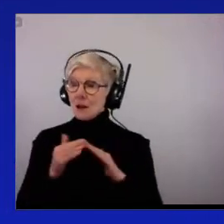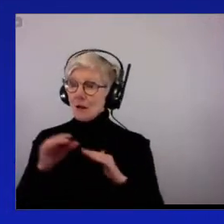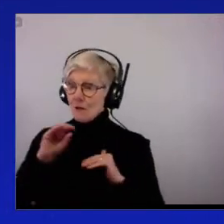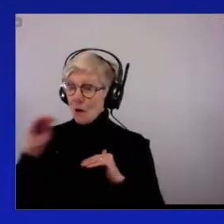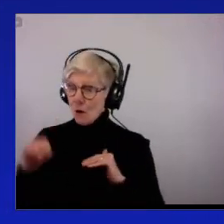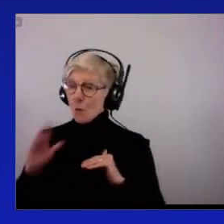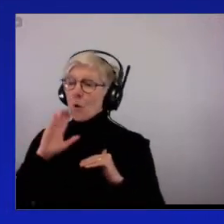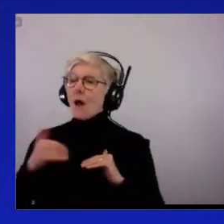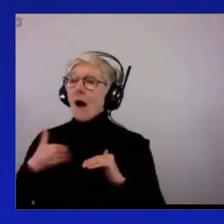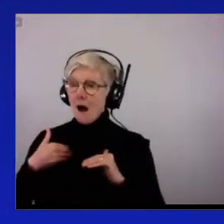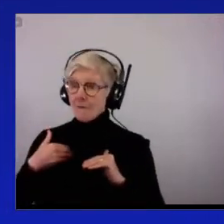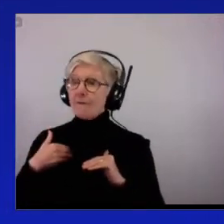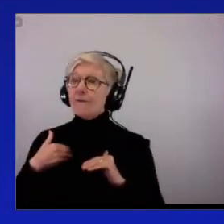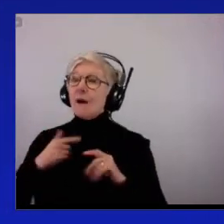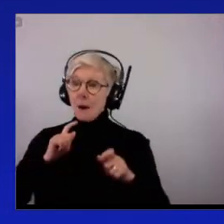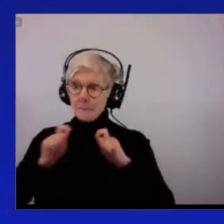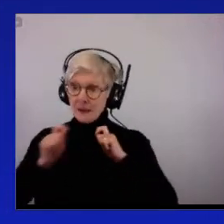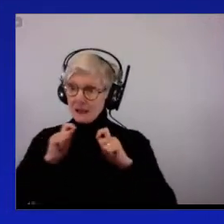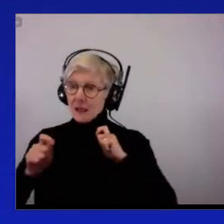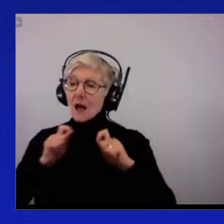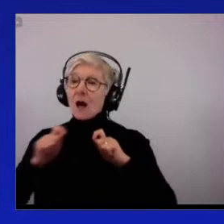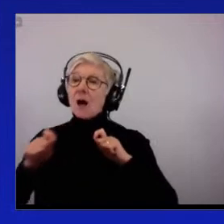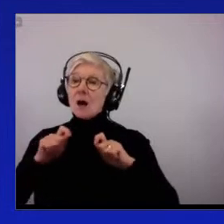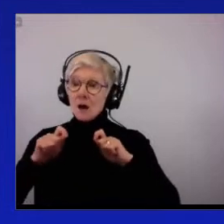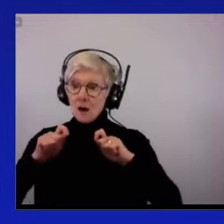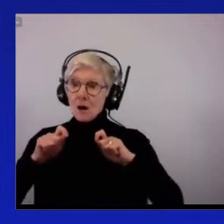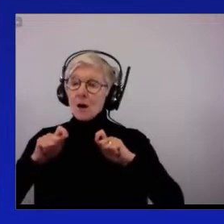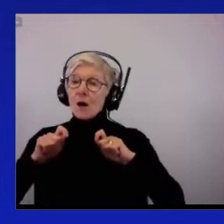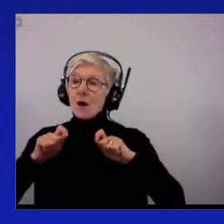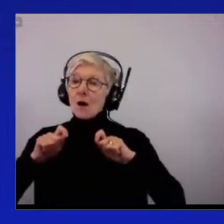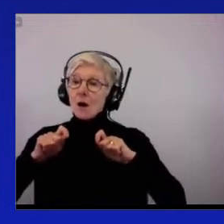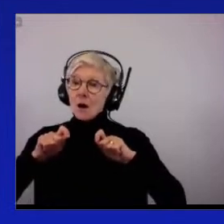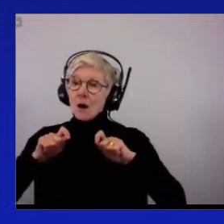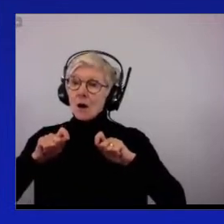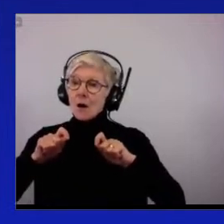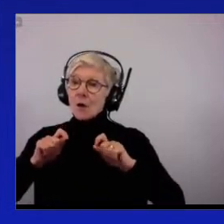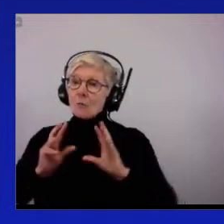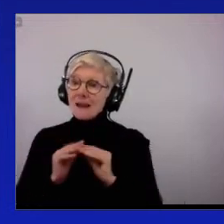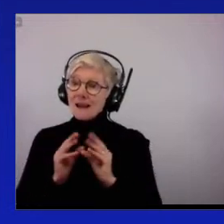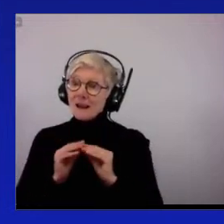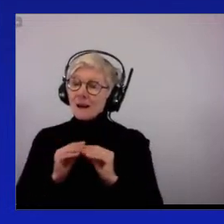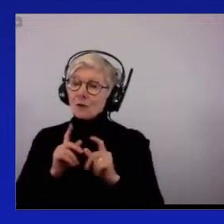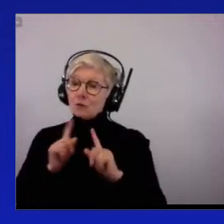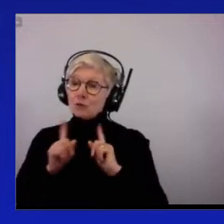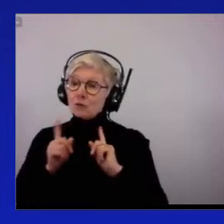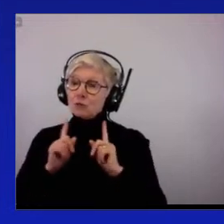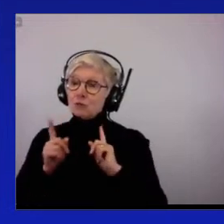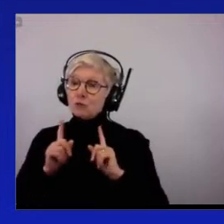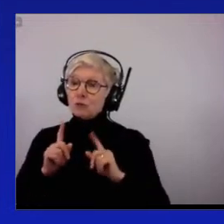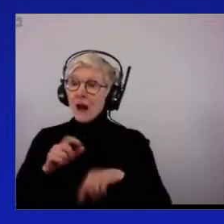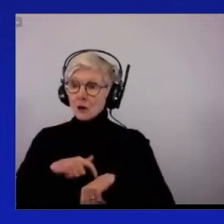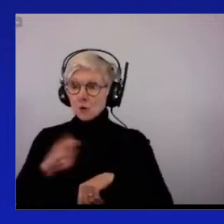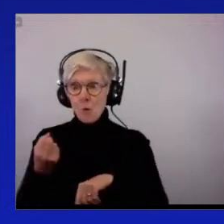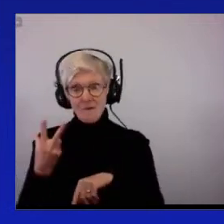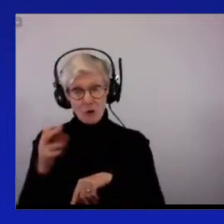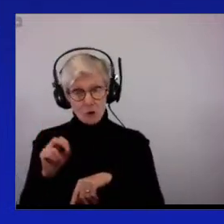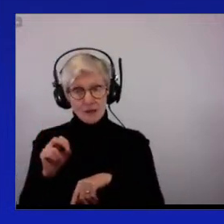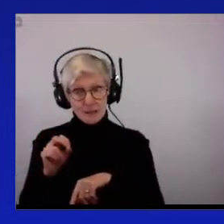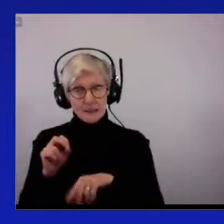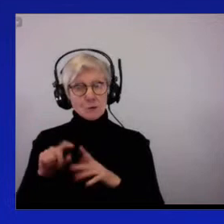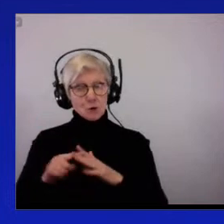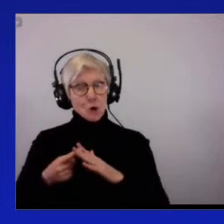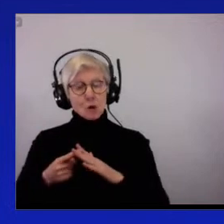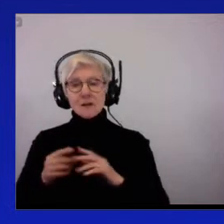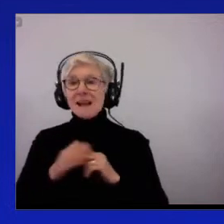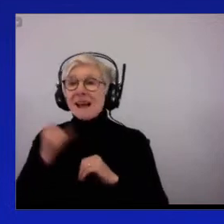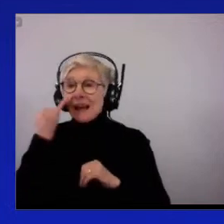availability 15 minutes from now, so at 12:30. Should any media have not already registered